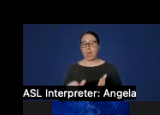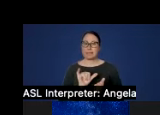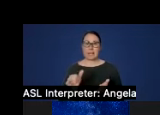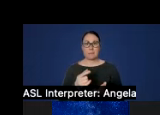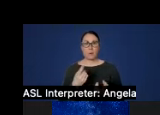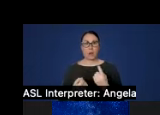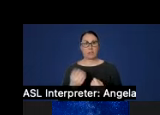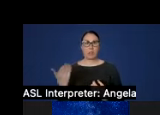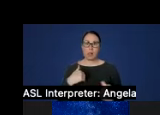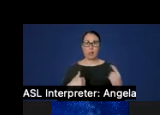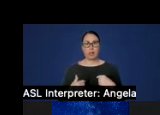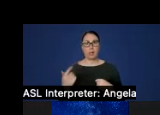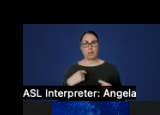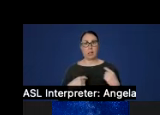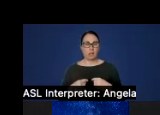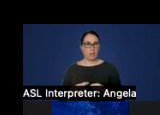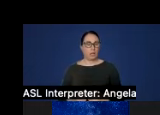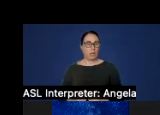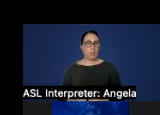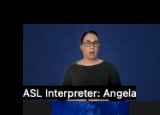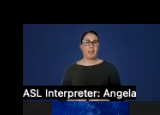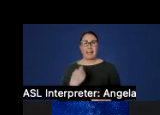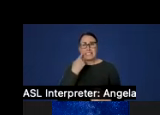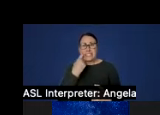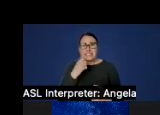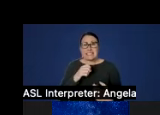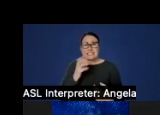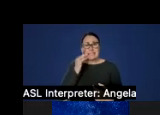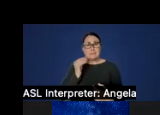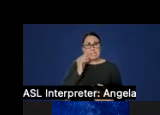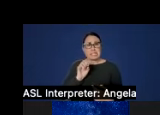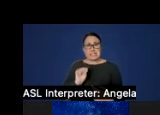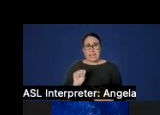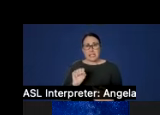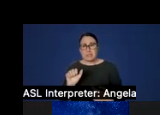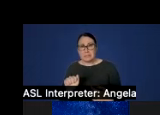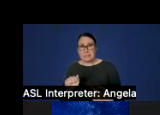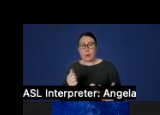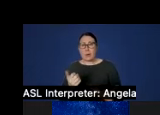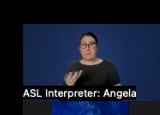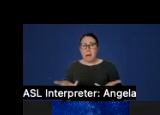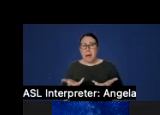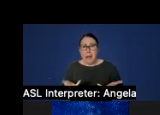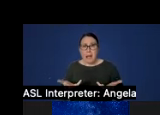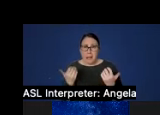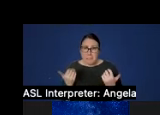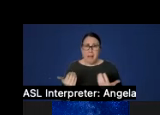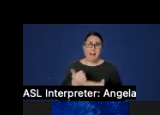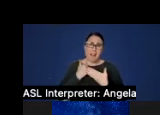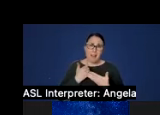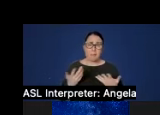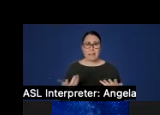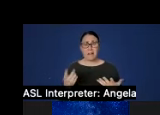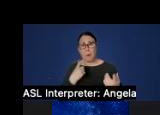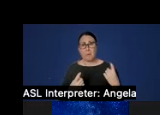It was like, man, I just got sexually assaulted. Come on, help me here. Instead of questioning me over and over and over,